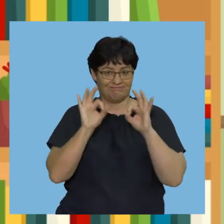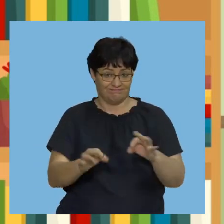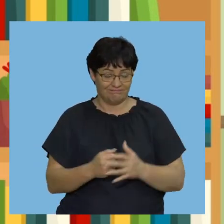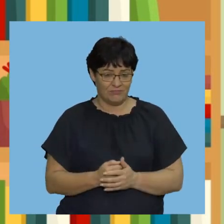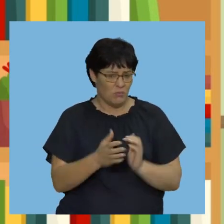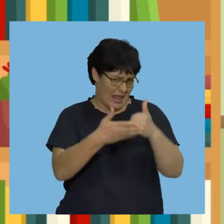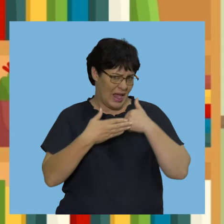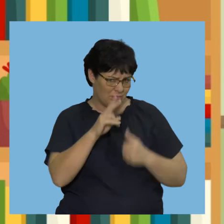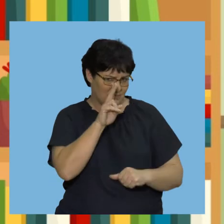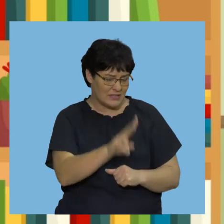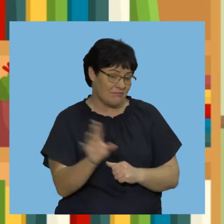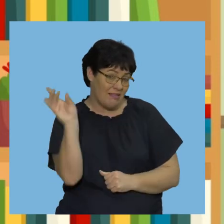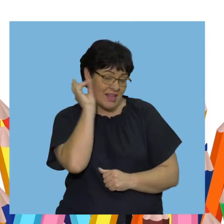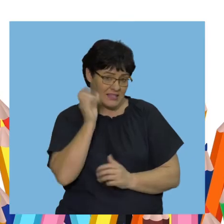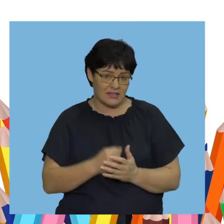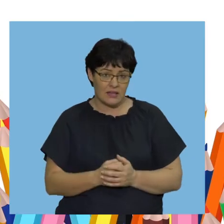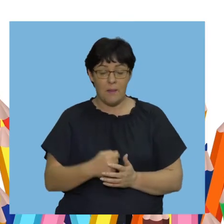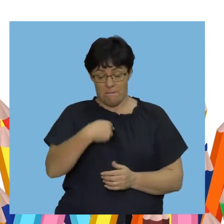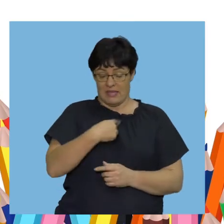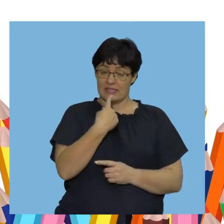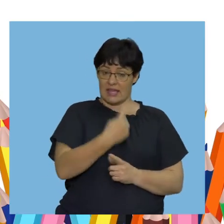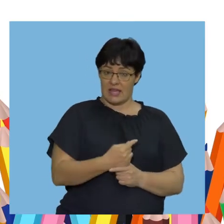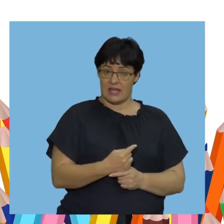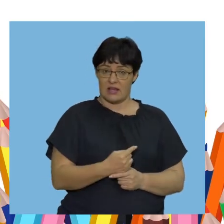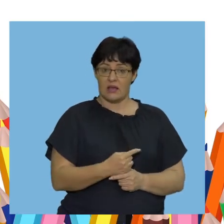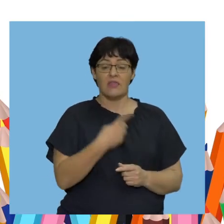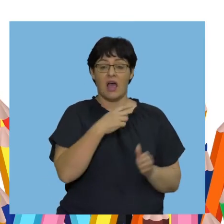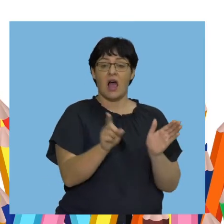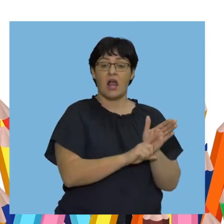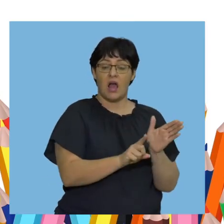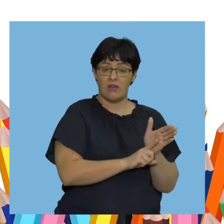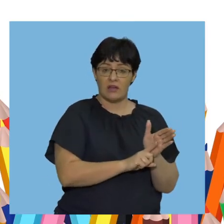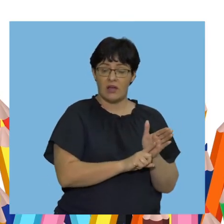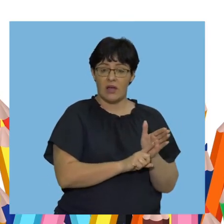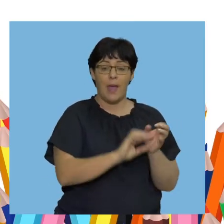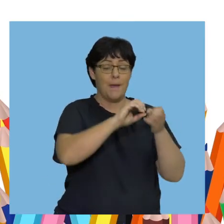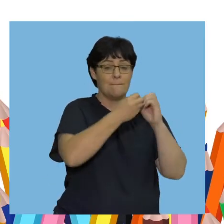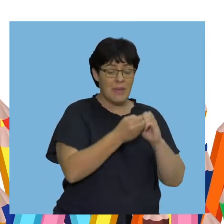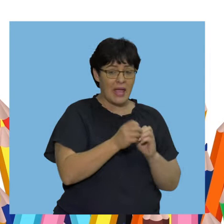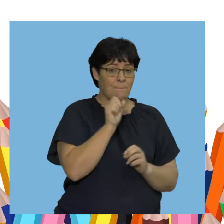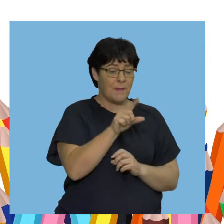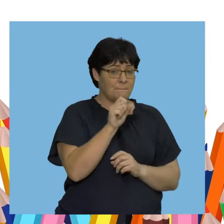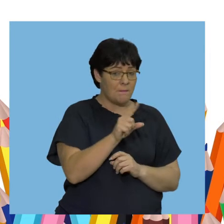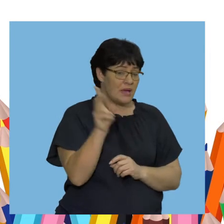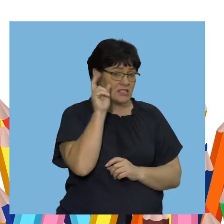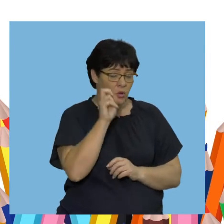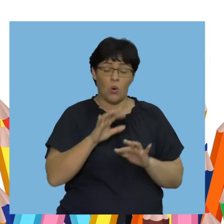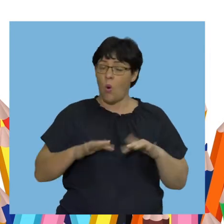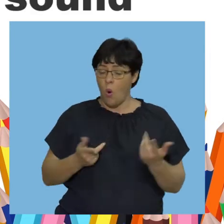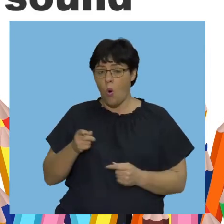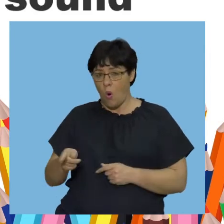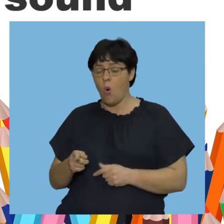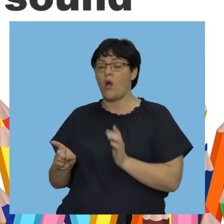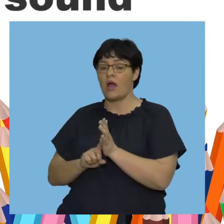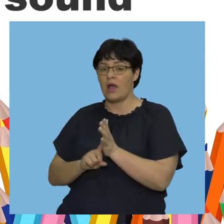help me. Listen. Do I say, the alarm make a beeping sound? Or do I